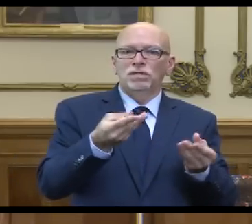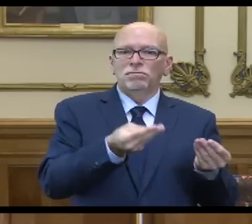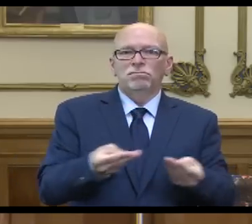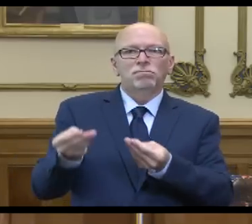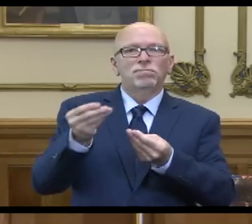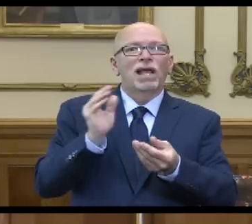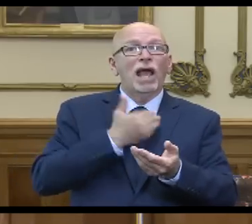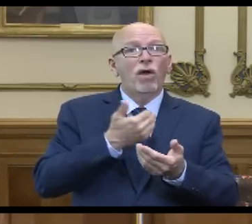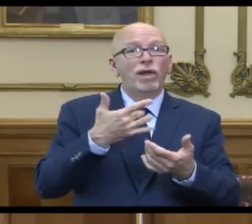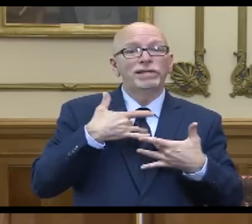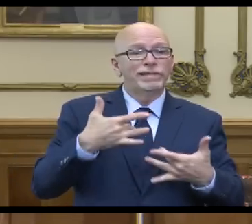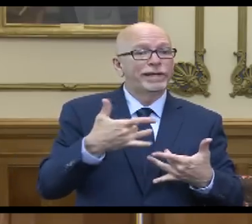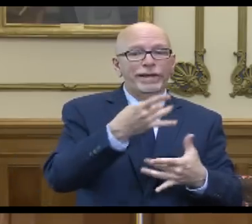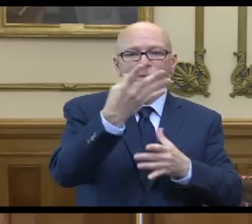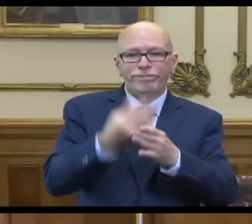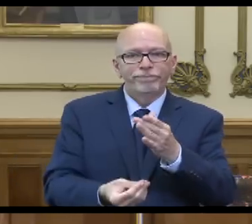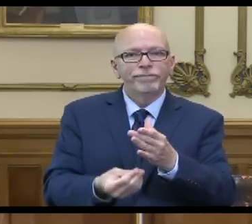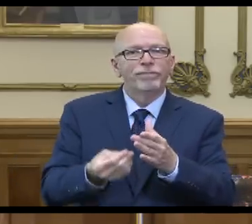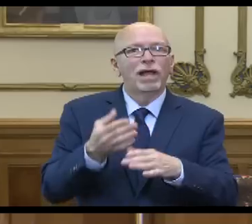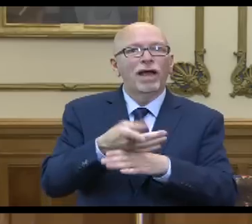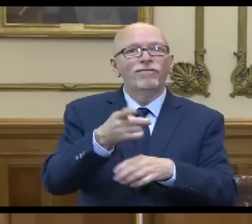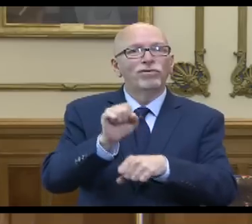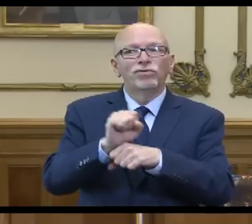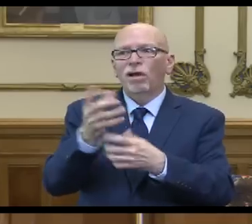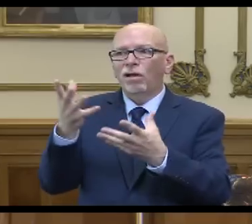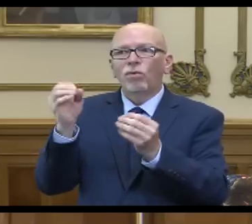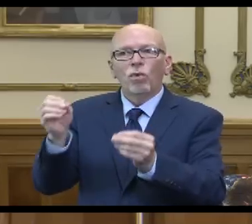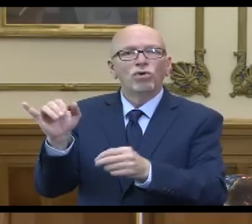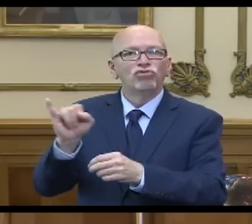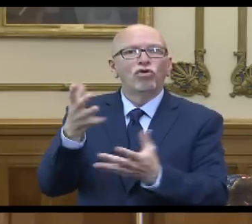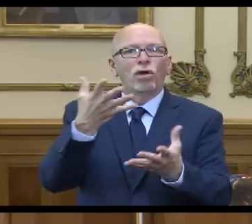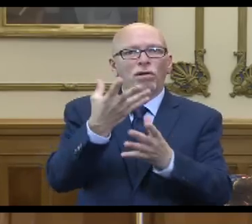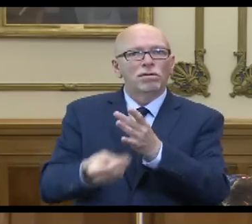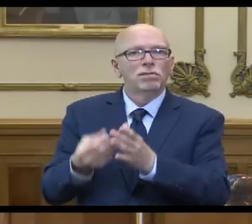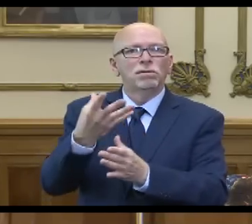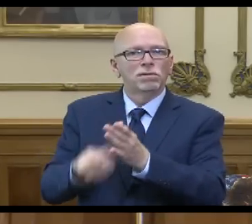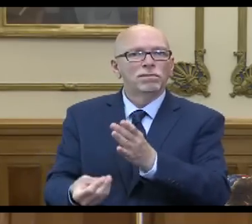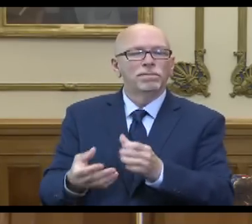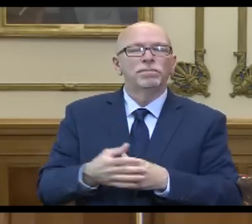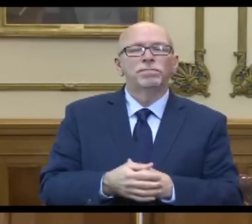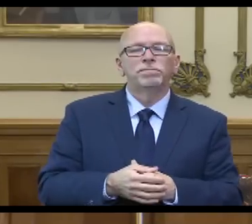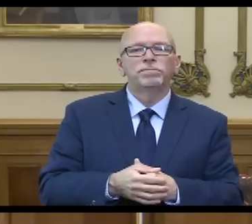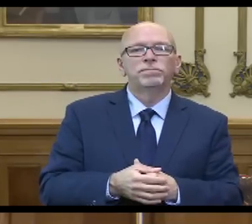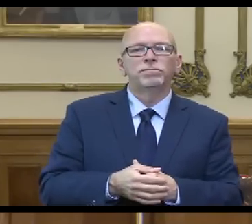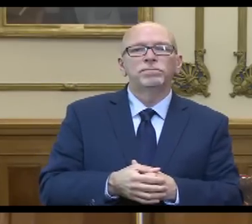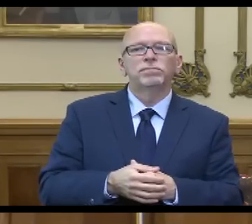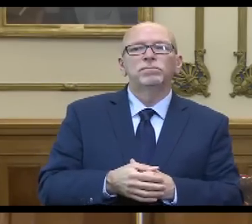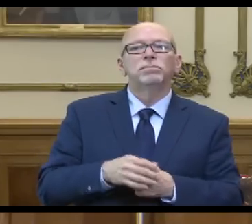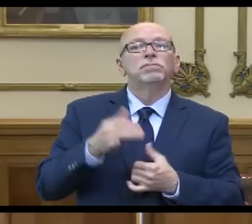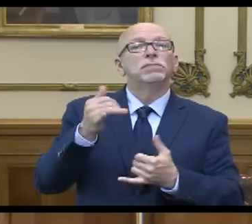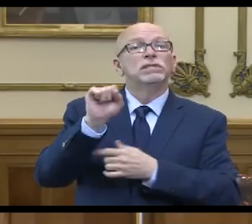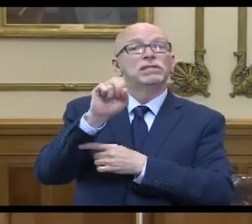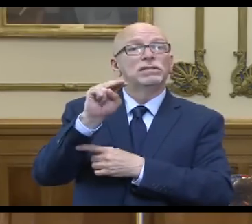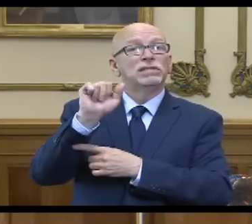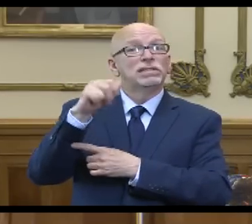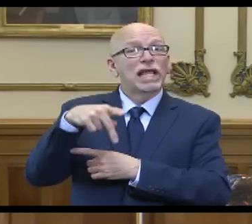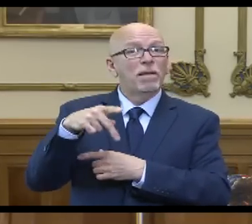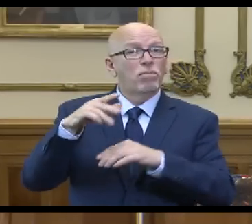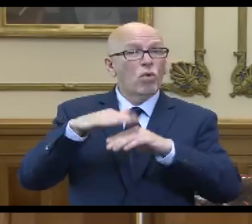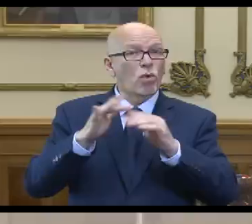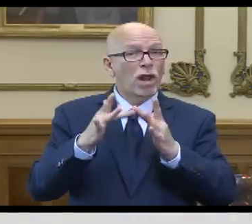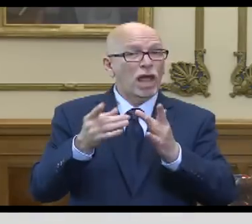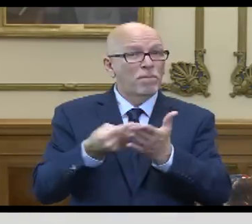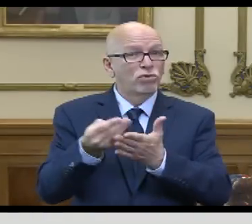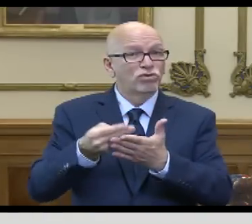effect in Indiana, which is a priority across all of our programs. An update on SNAP online purchasing is